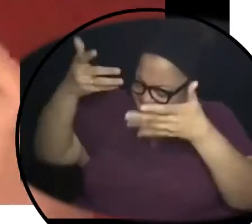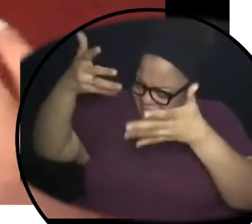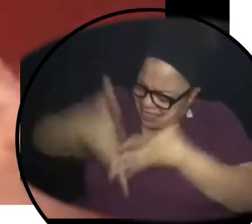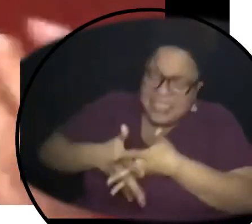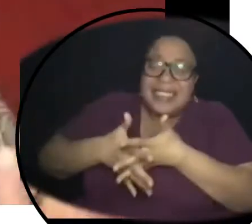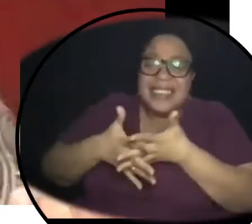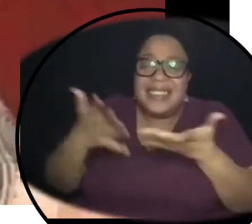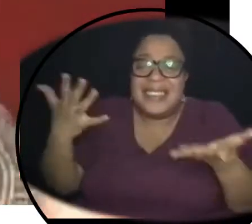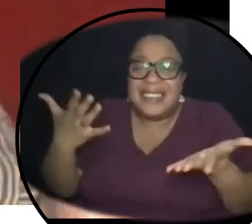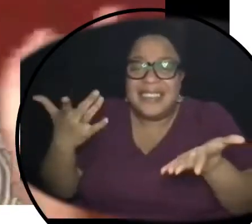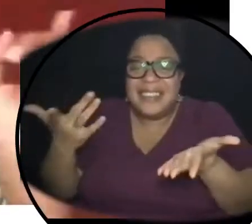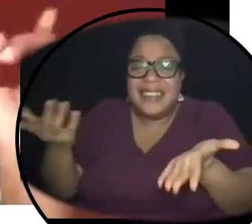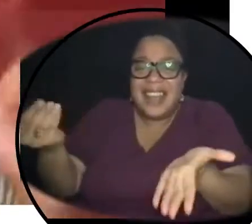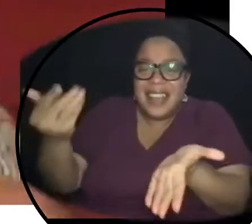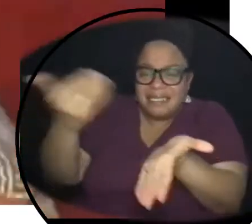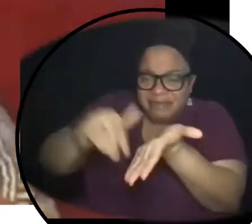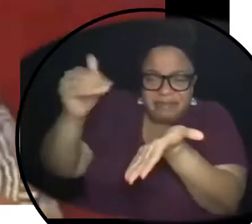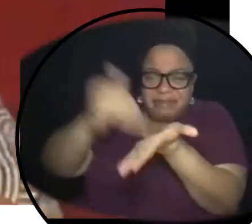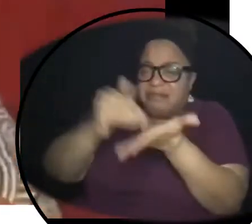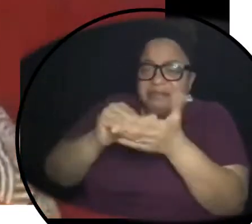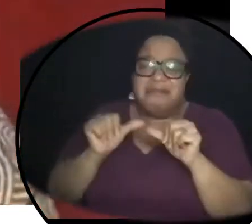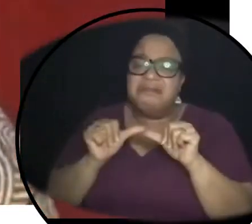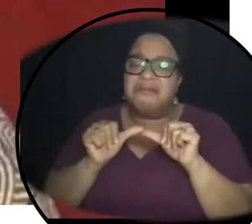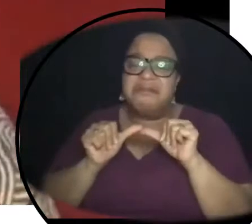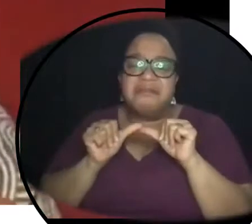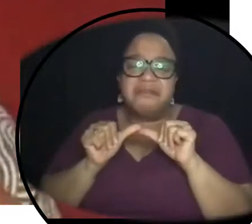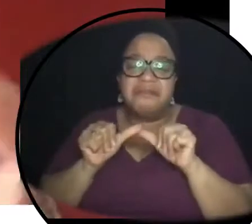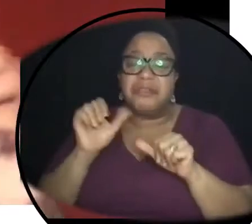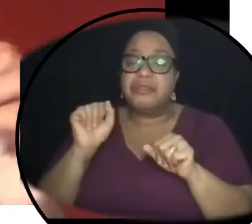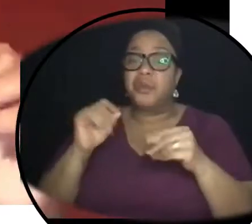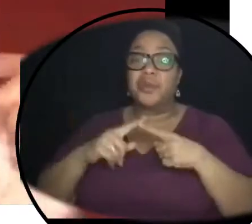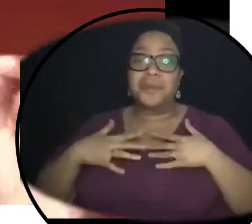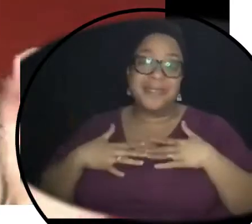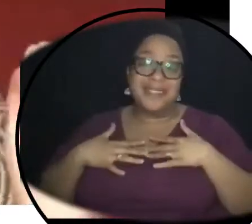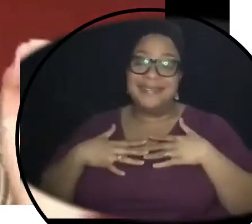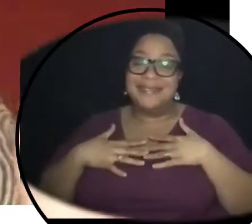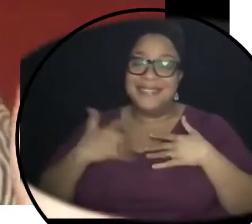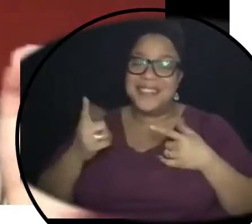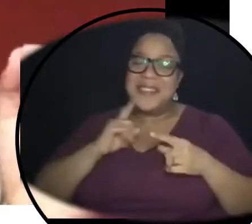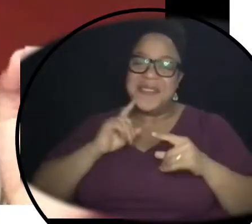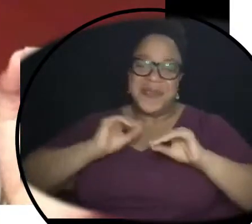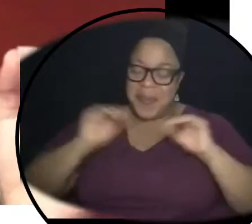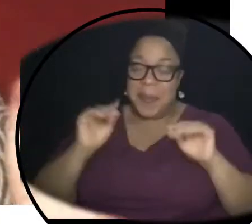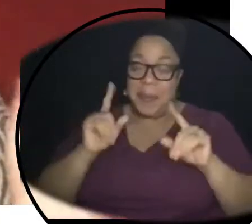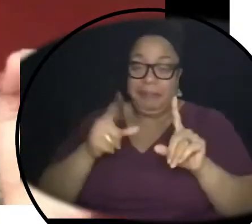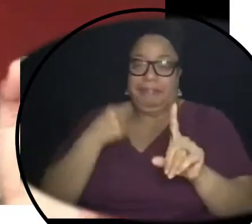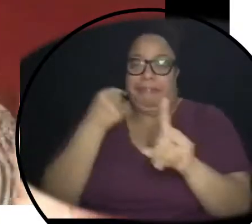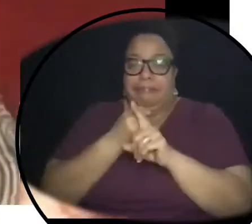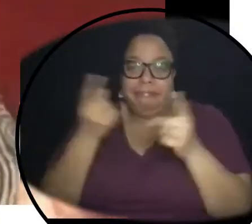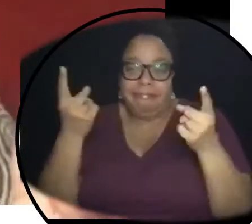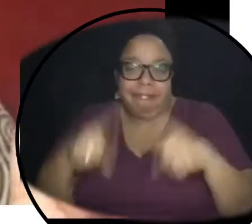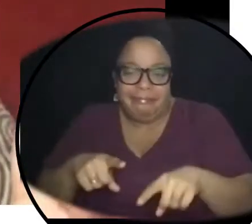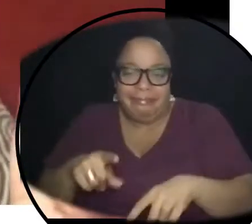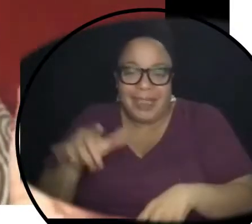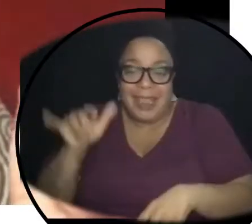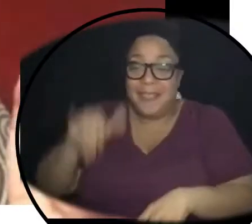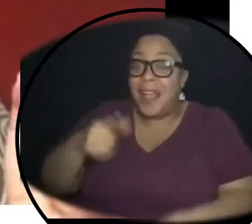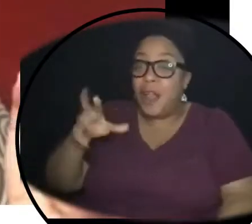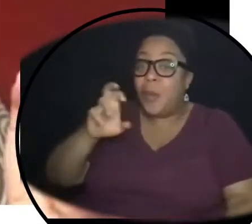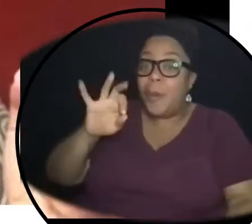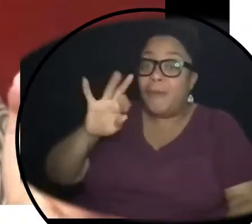the asylum seekers at the US-Mexico border are coming from countries that the US invaded.